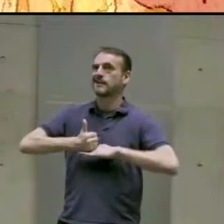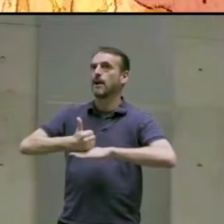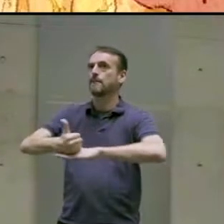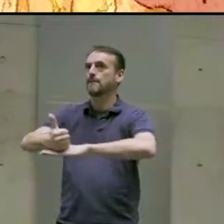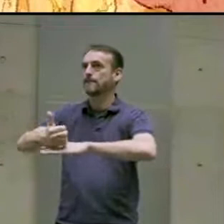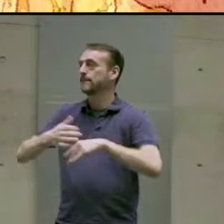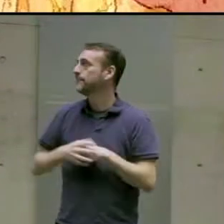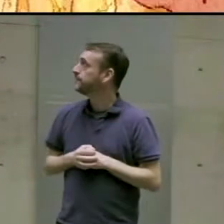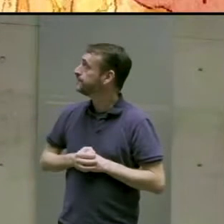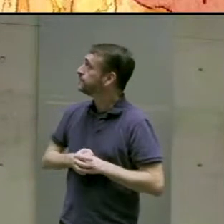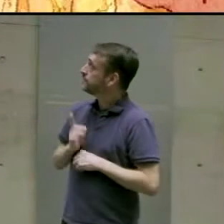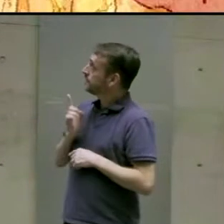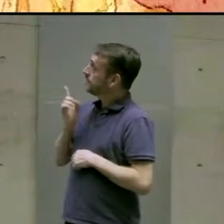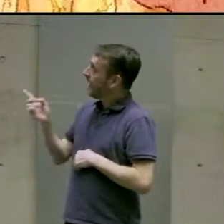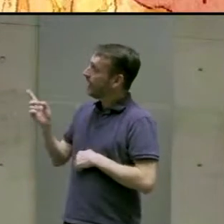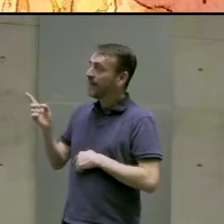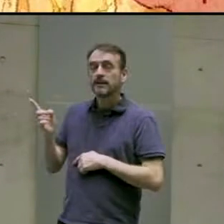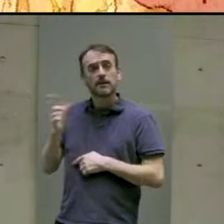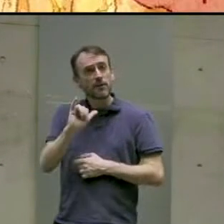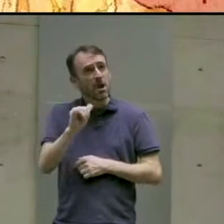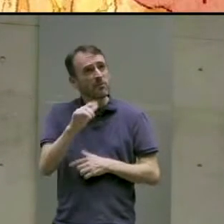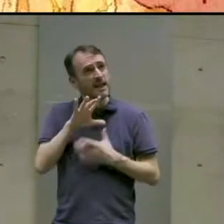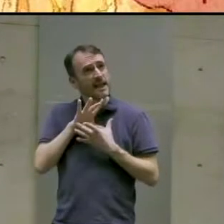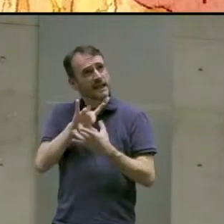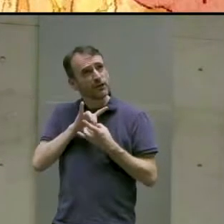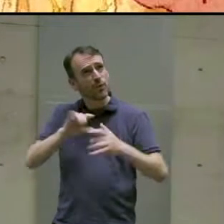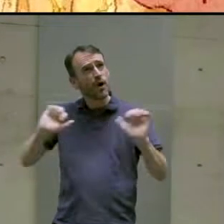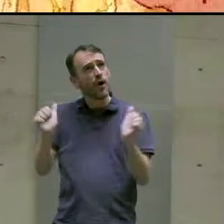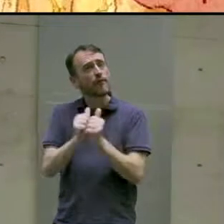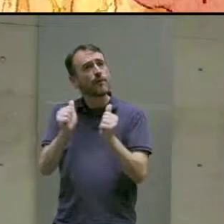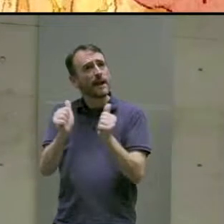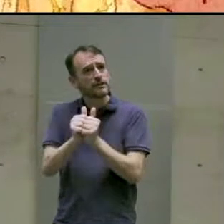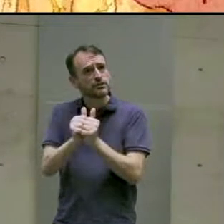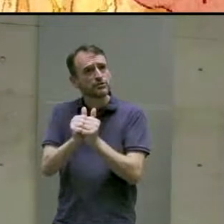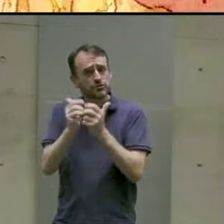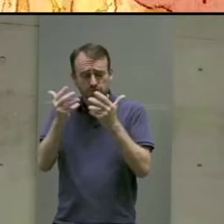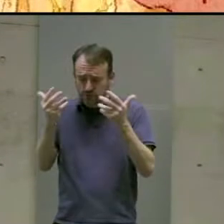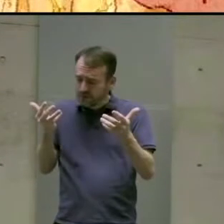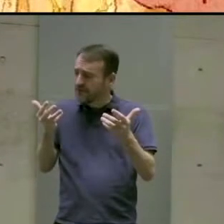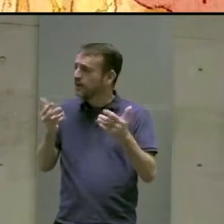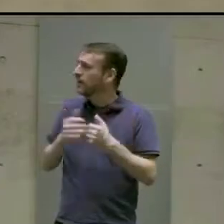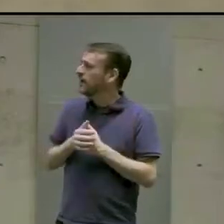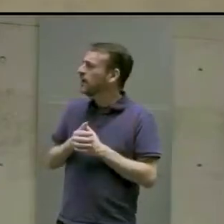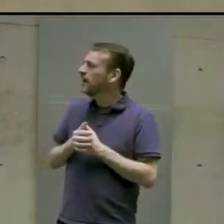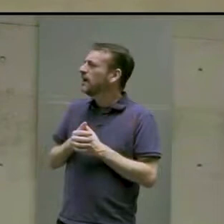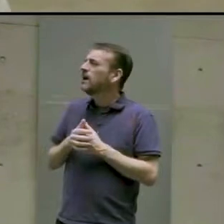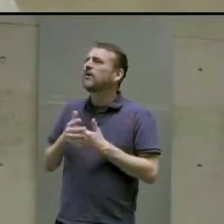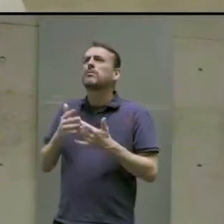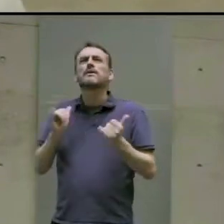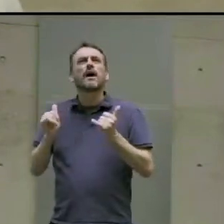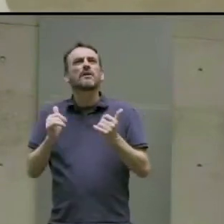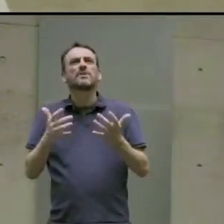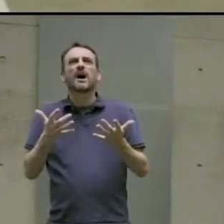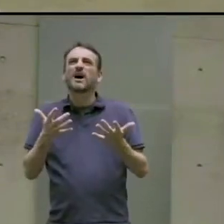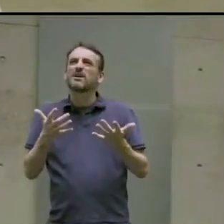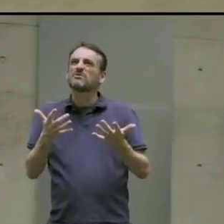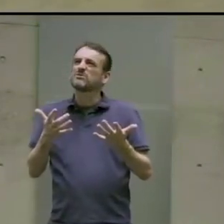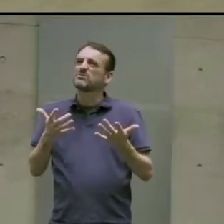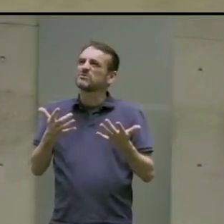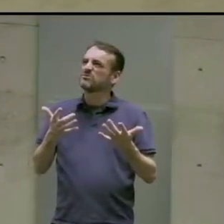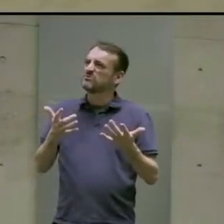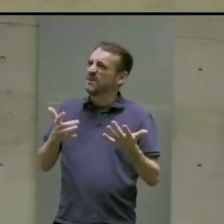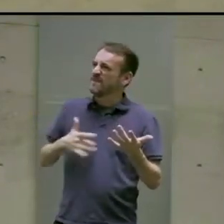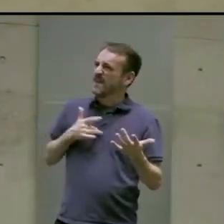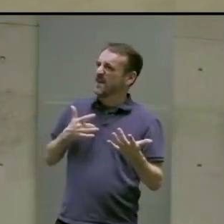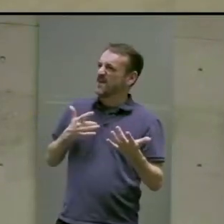Next, we have confirmation. So sometimes you might find, I don't know if you ever find it sort of a bit silly that an NPC might say, do you want to accept